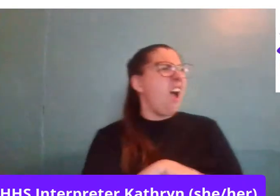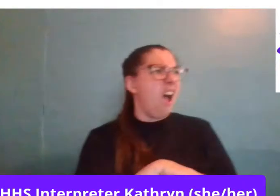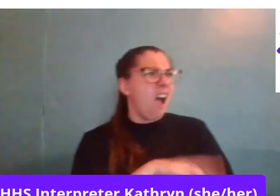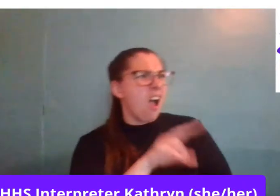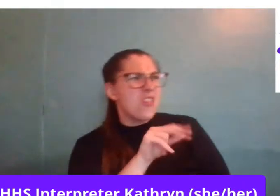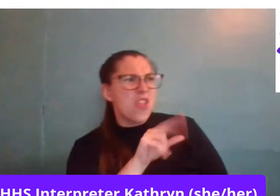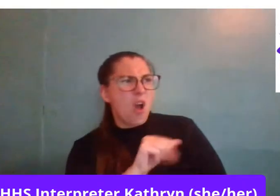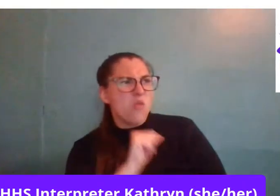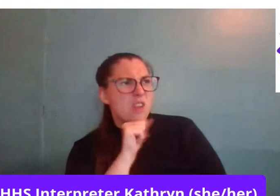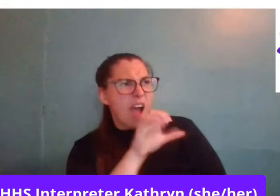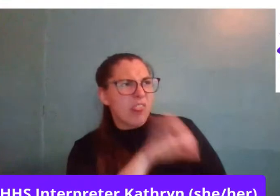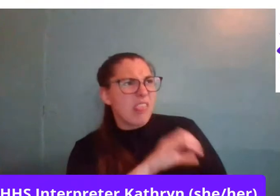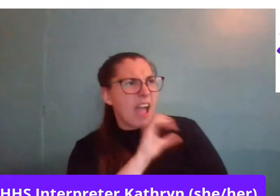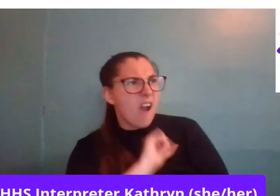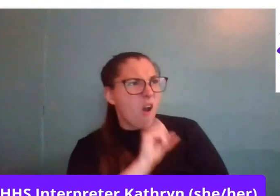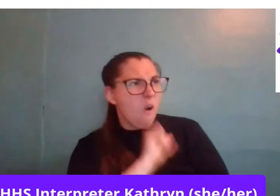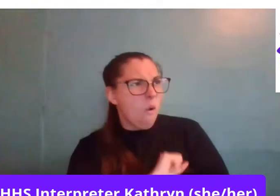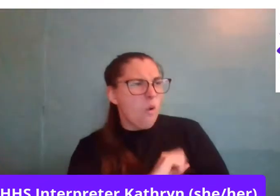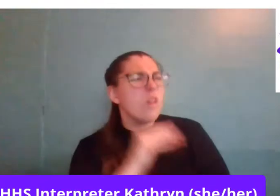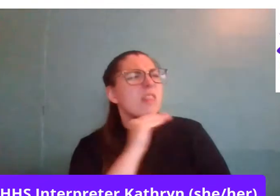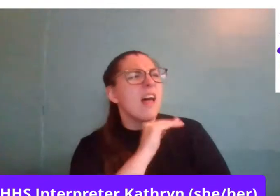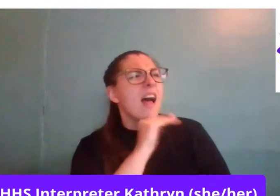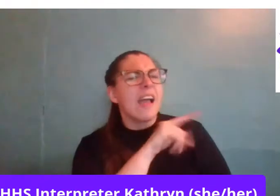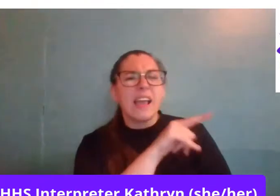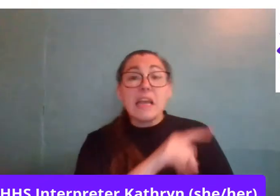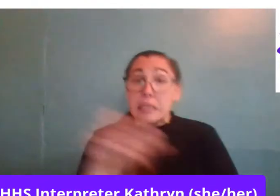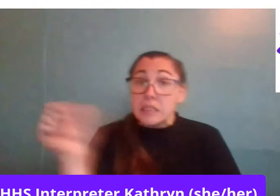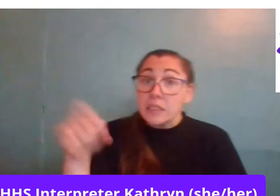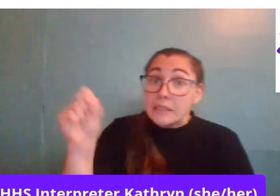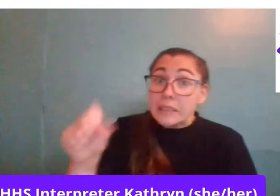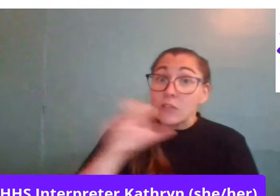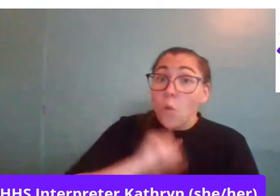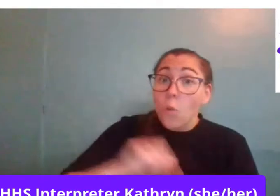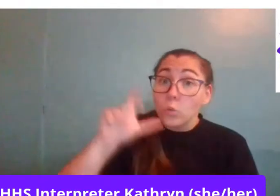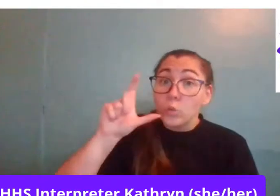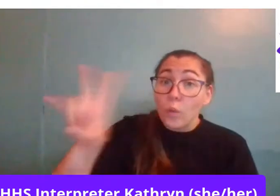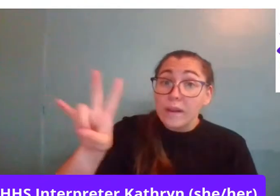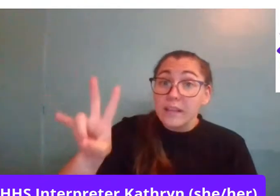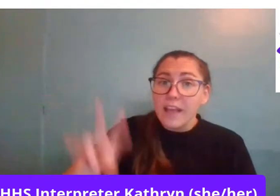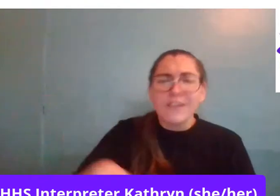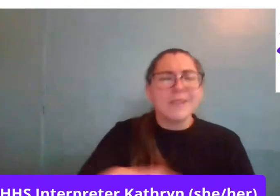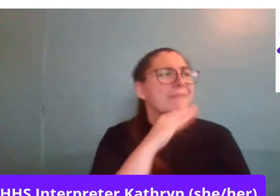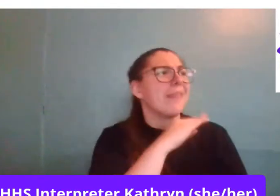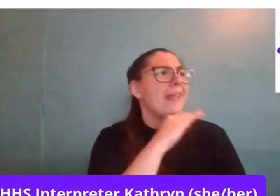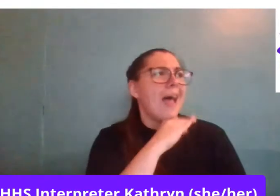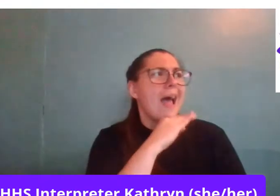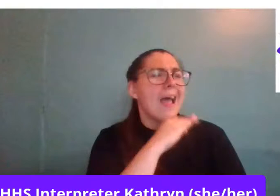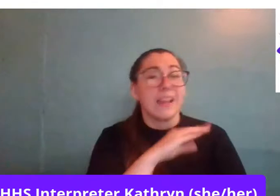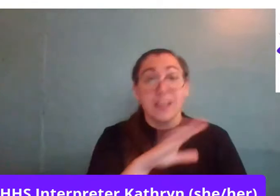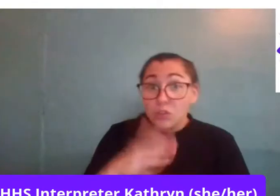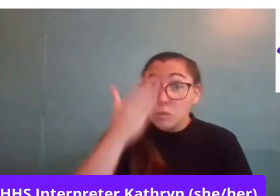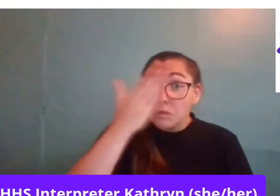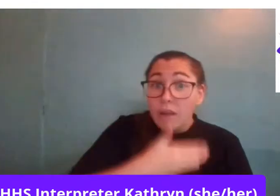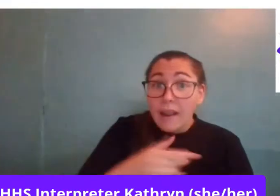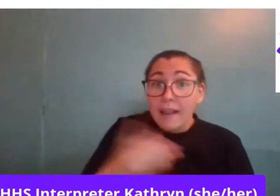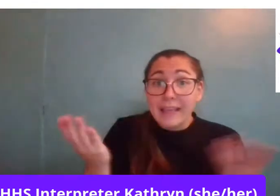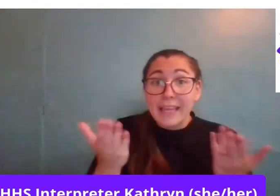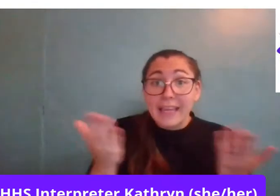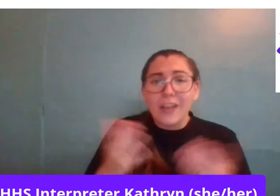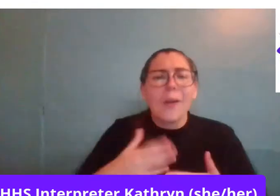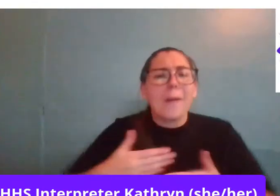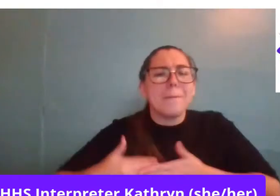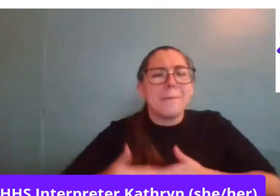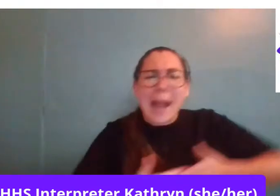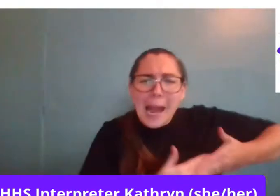Quit lying. He's 27. He is. Lying on the screen right in front of us, Malik. Her baby is